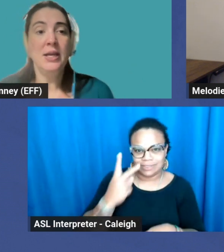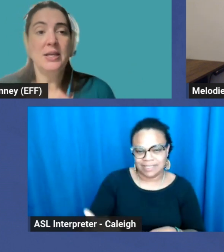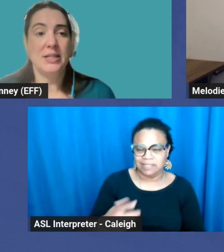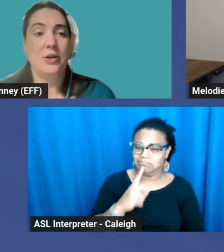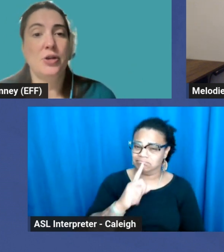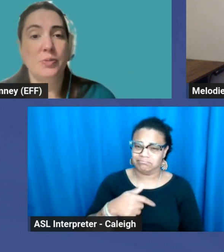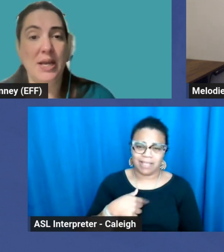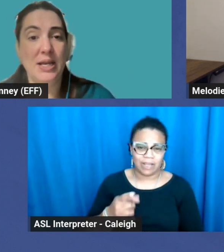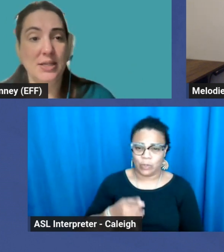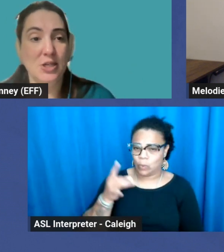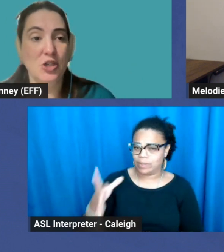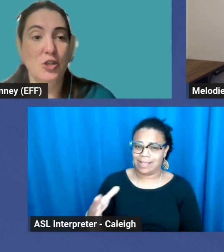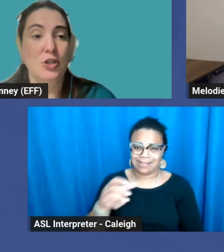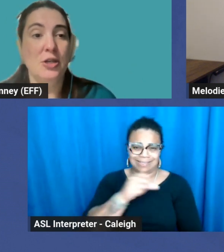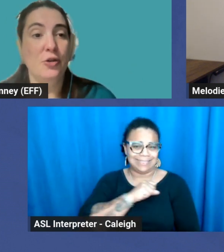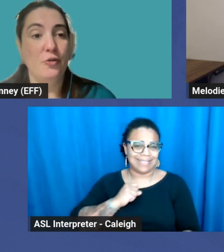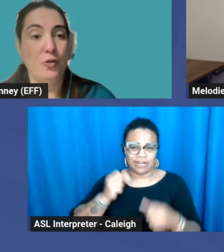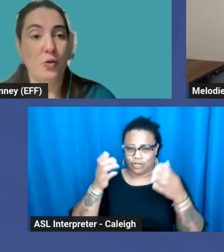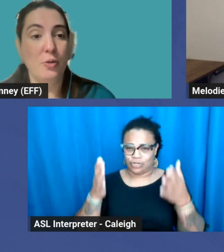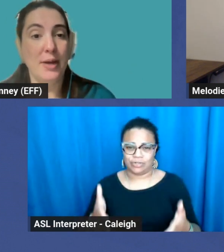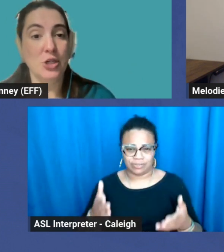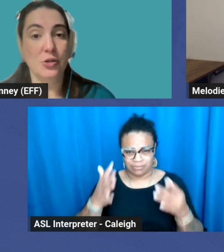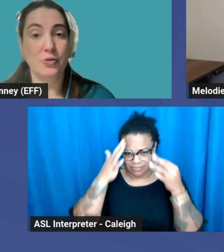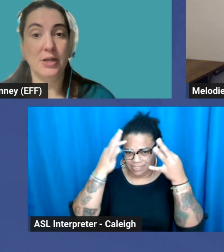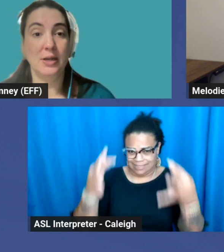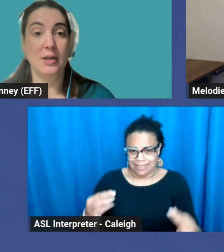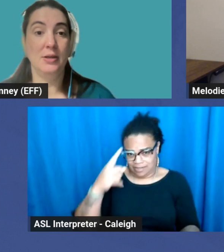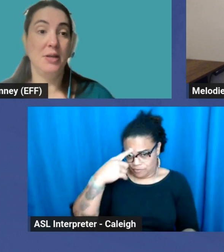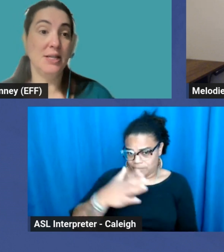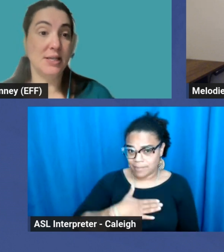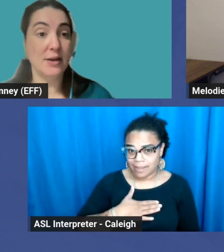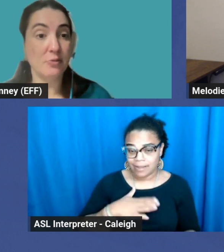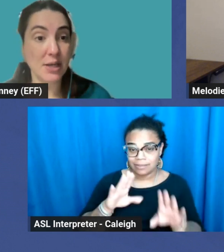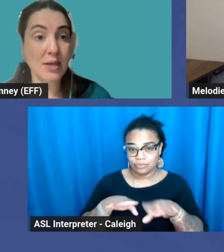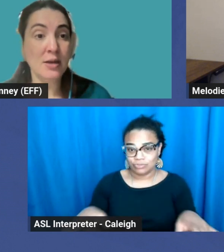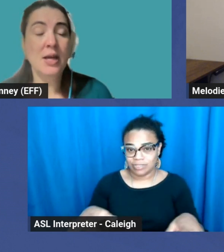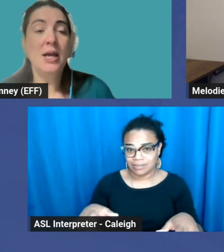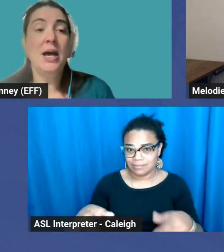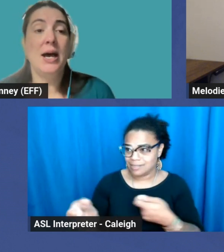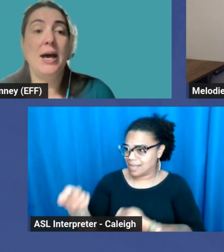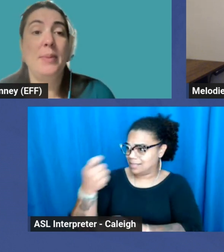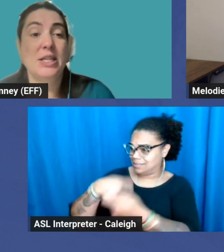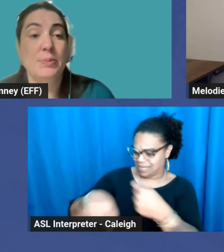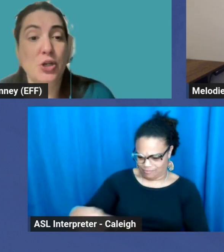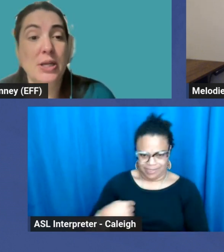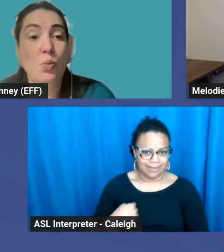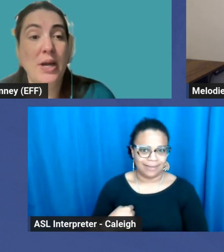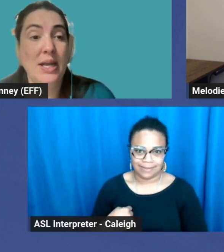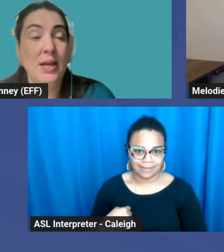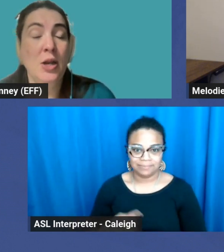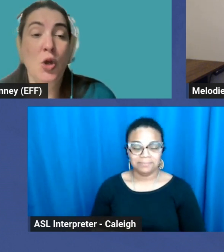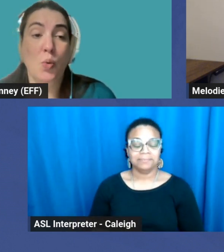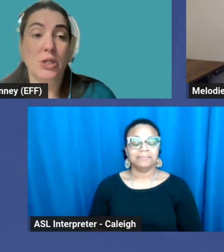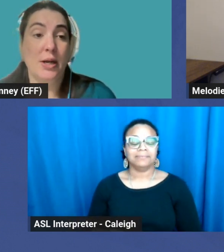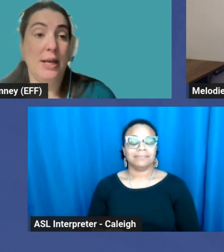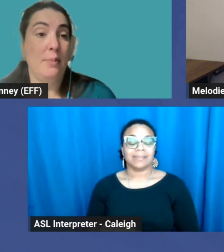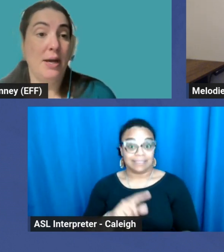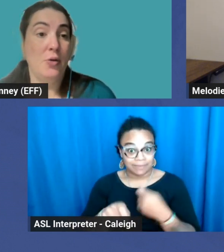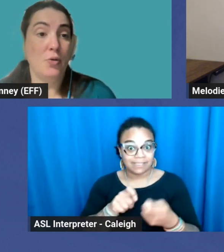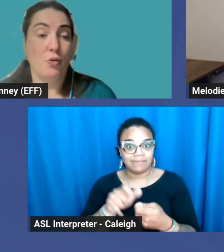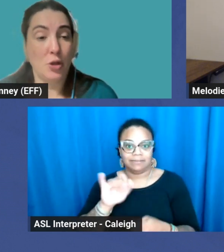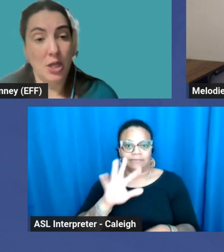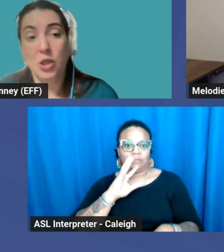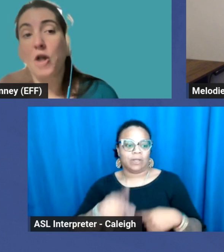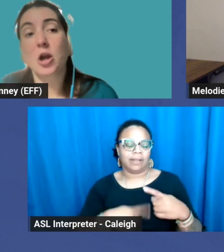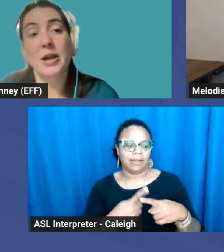like senators making decisions for my children instead of me. And especially when we're talking